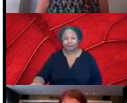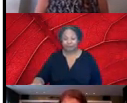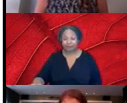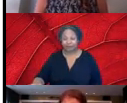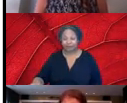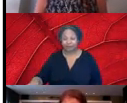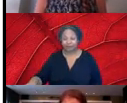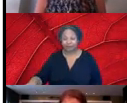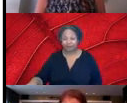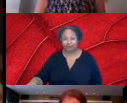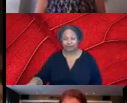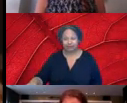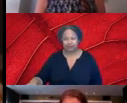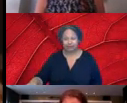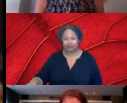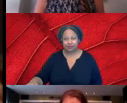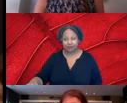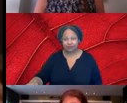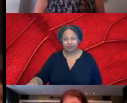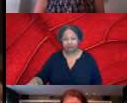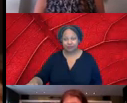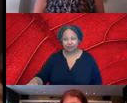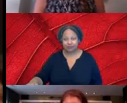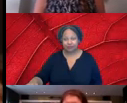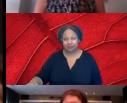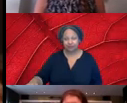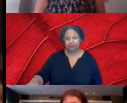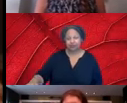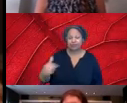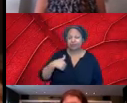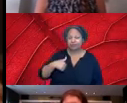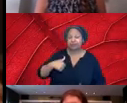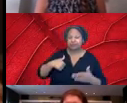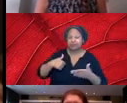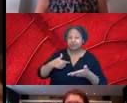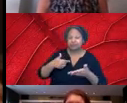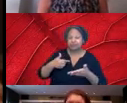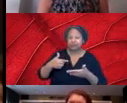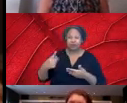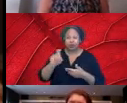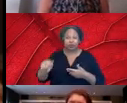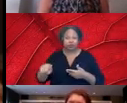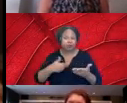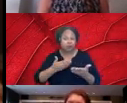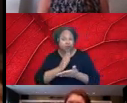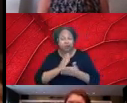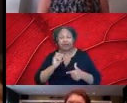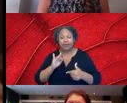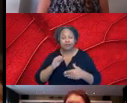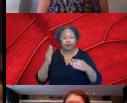So the question is it okay to have your partner, who is also a colleague, write a letter of support, or is that being seen as bias?